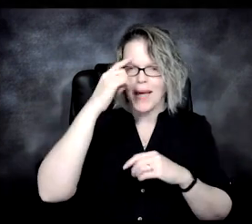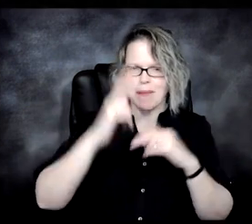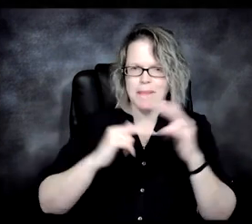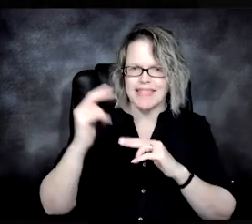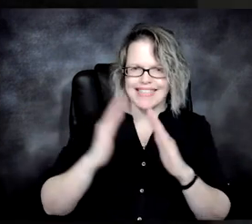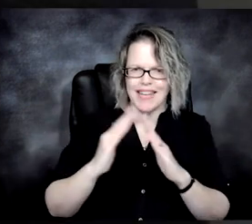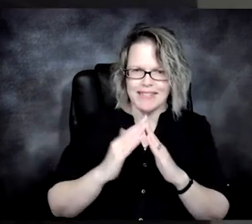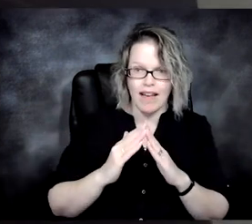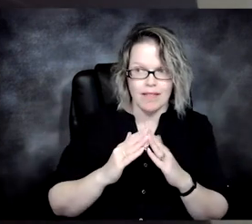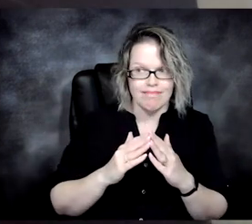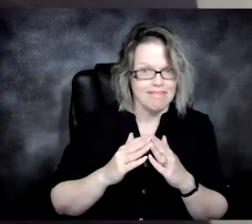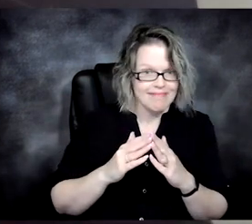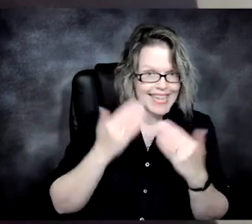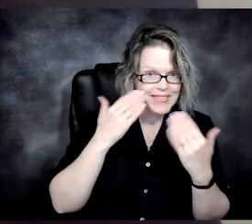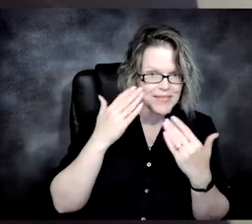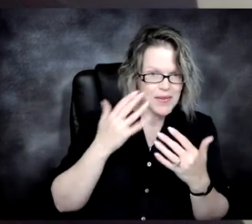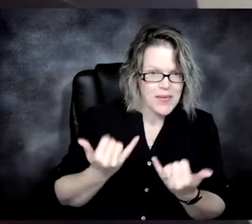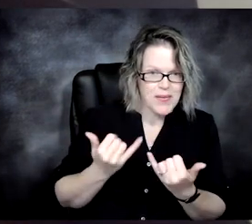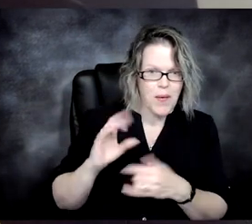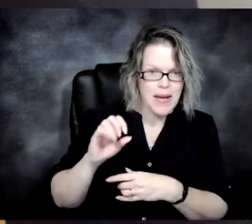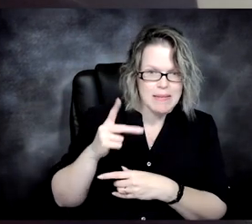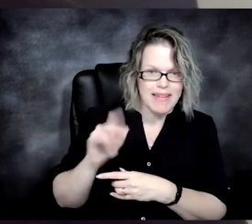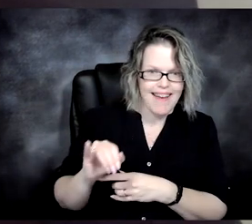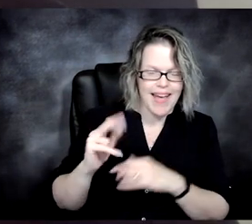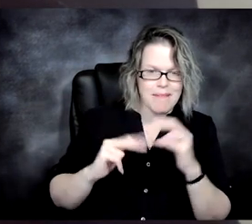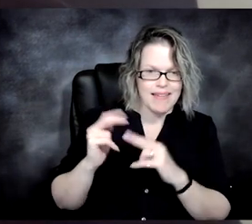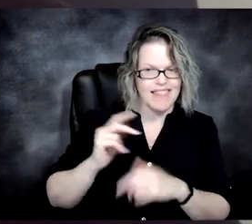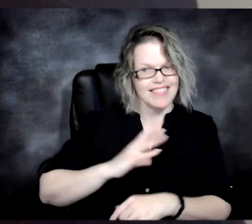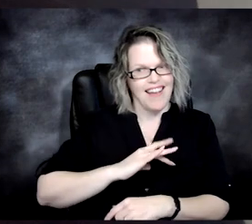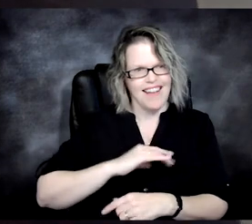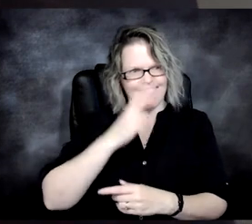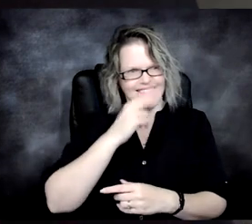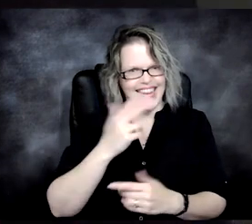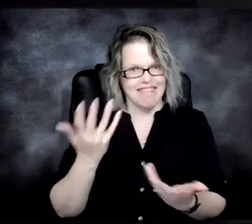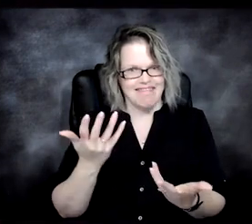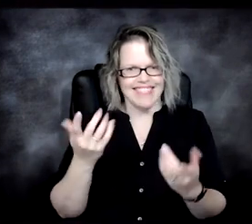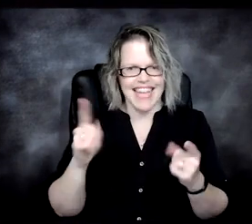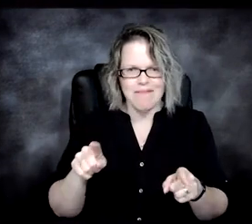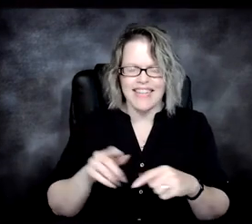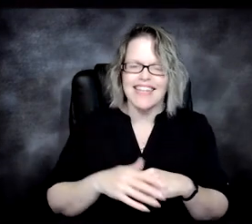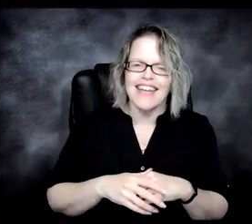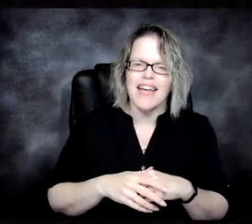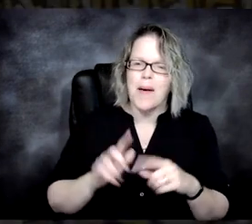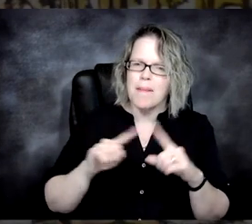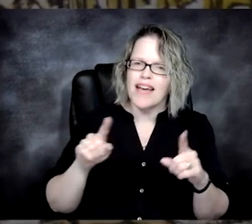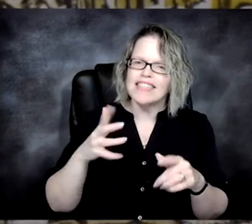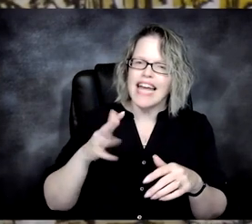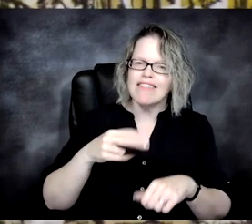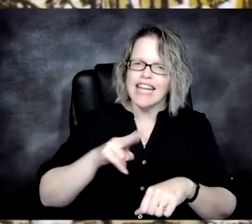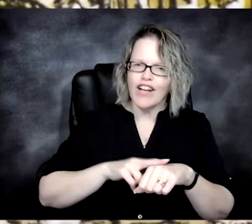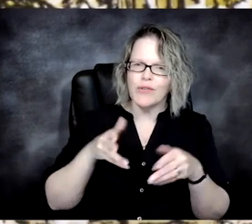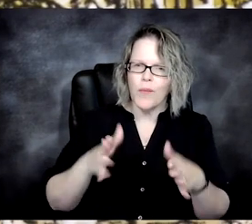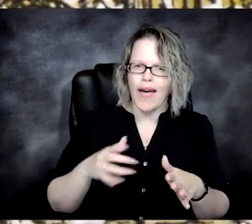which little did I know is the current OSPI building, so that's a pretty funny coincidence, but it came about in a pretty natural